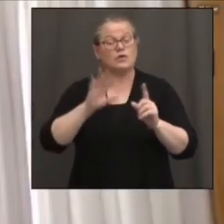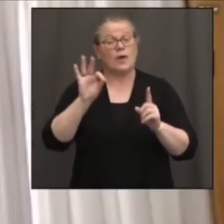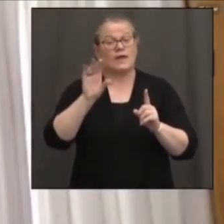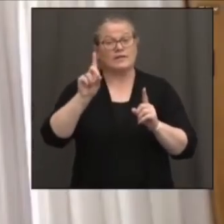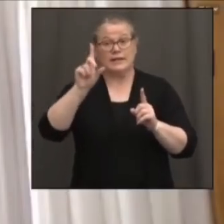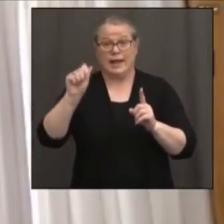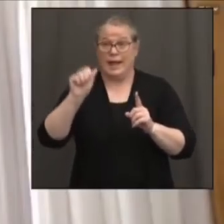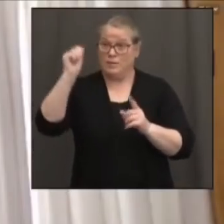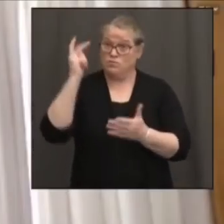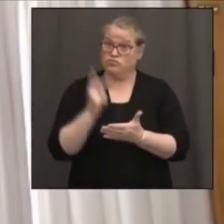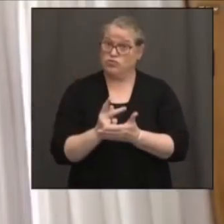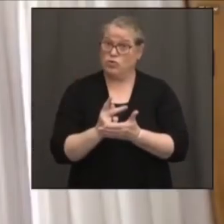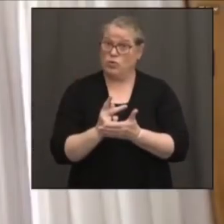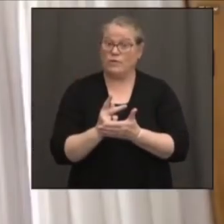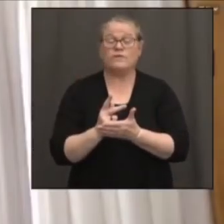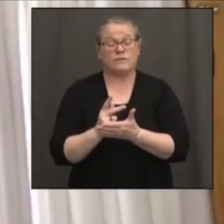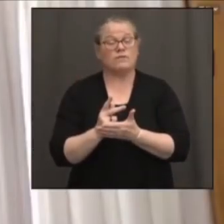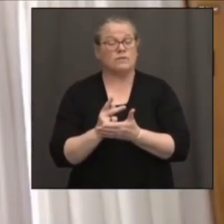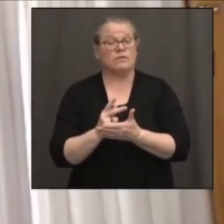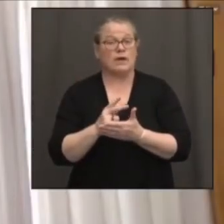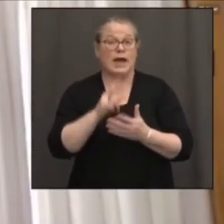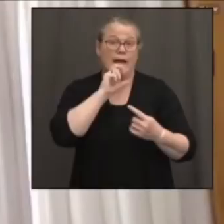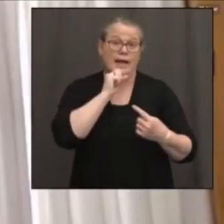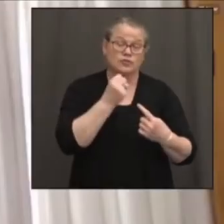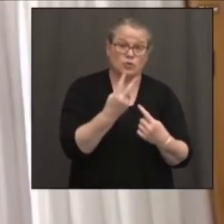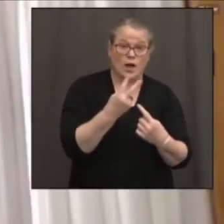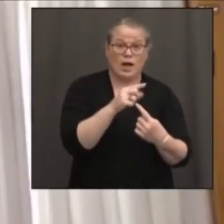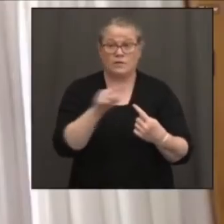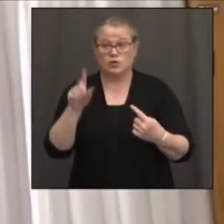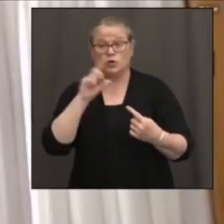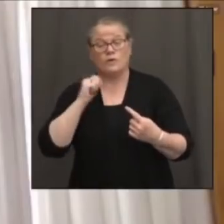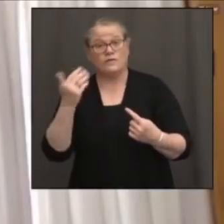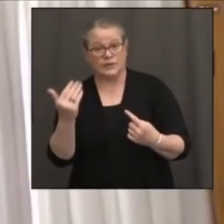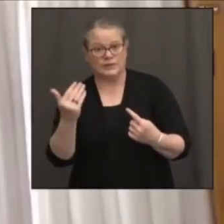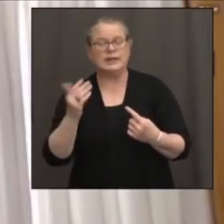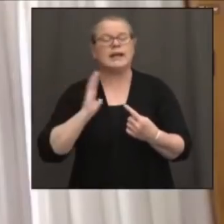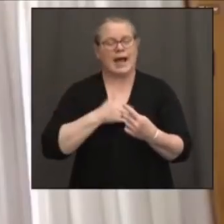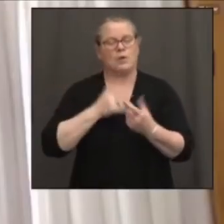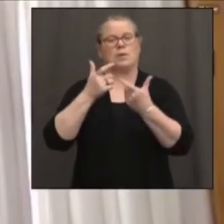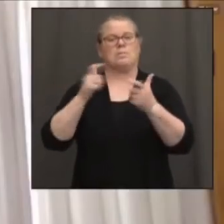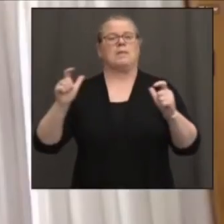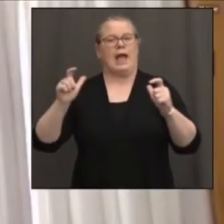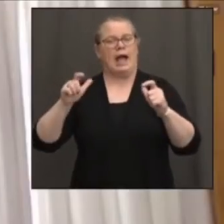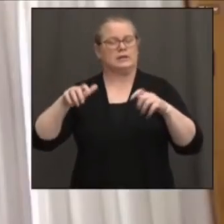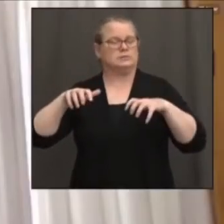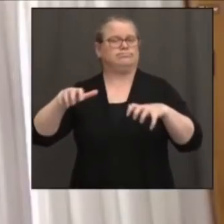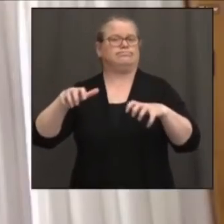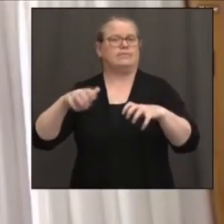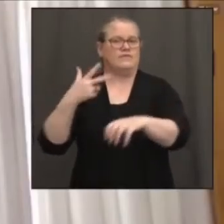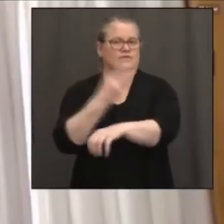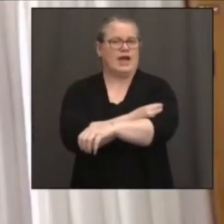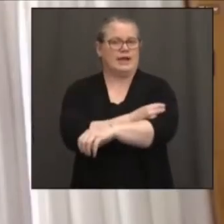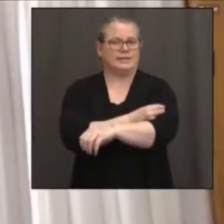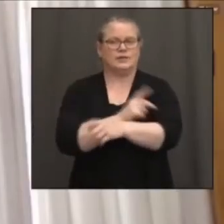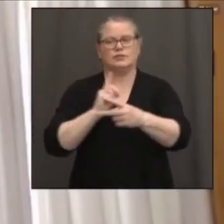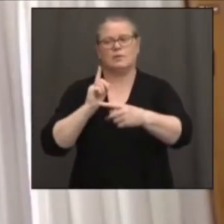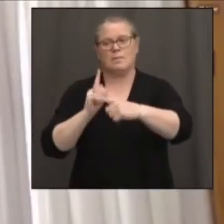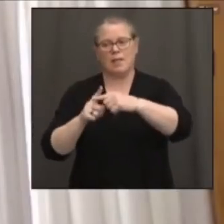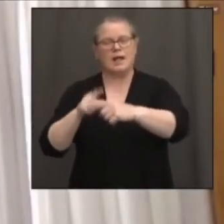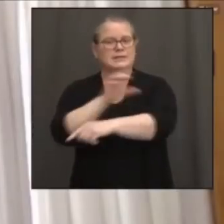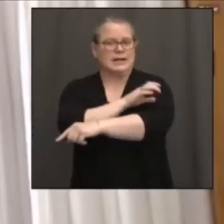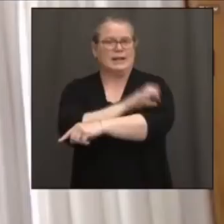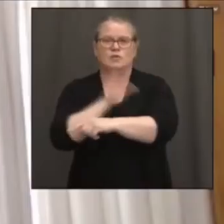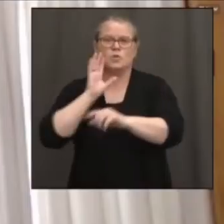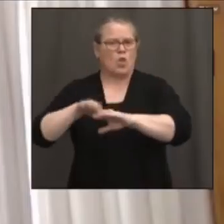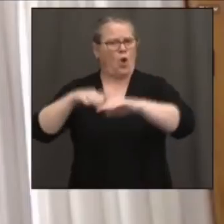have our mass vaccination sites available and other clinics to vaccinate our 12 to 15-year-olds, and we can get that